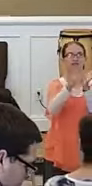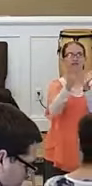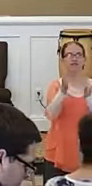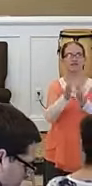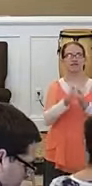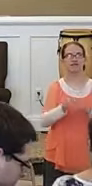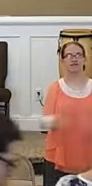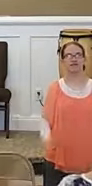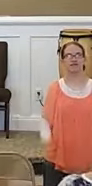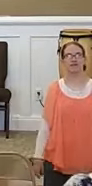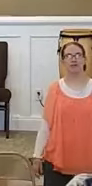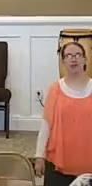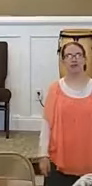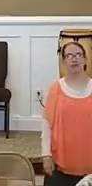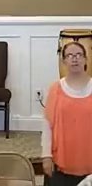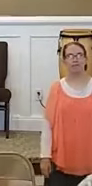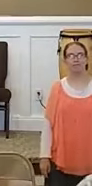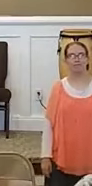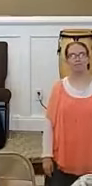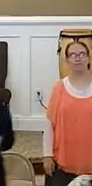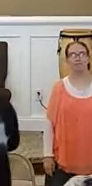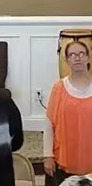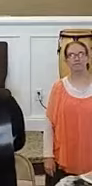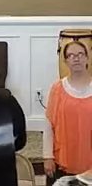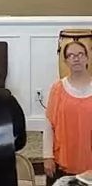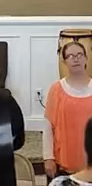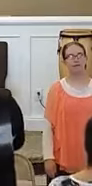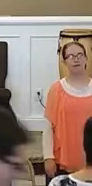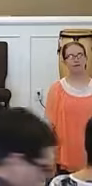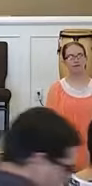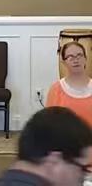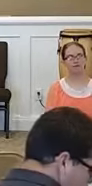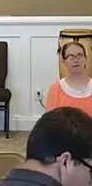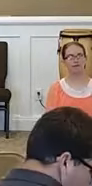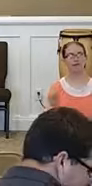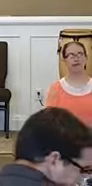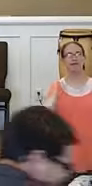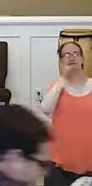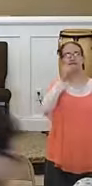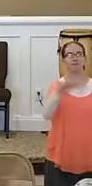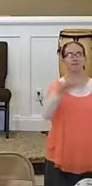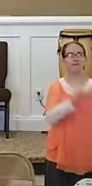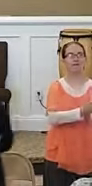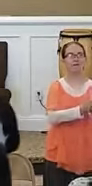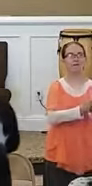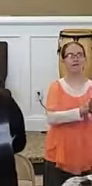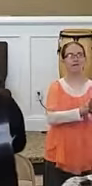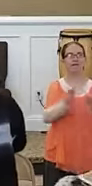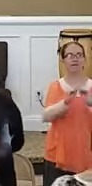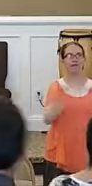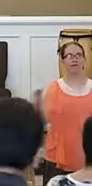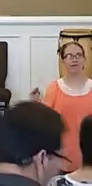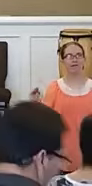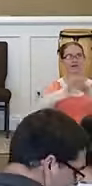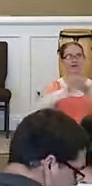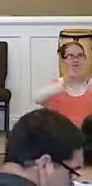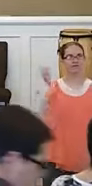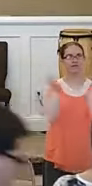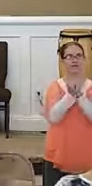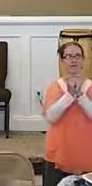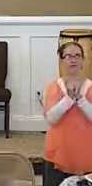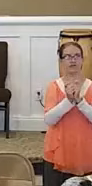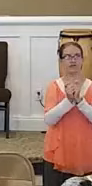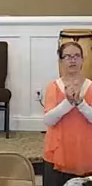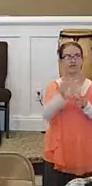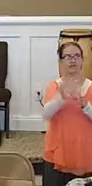right. Oh, Lord. Amen. Hallelujah. And can I tell you this morning that nothing will change